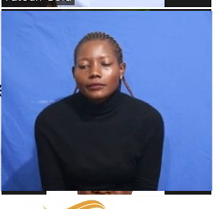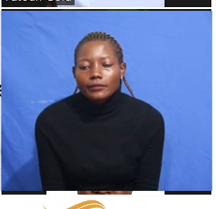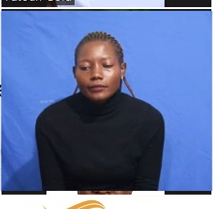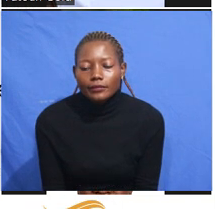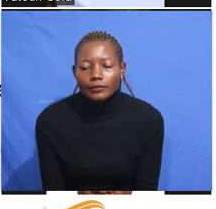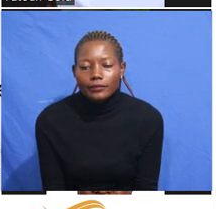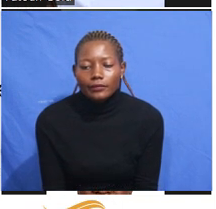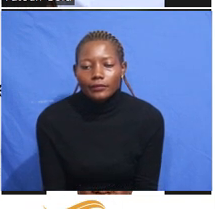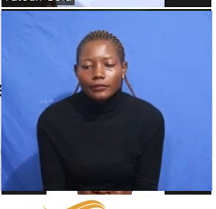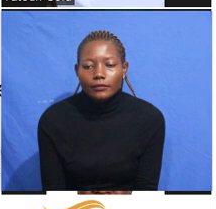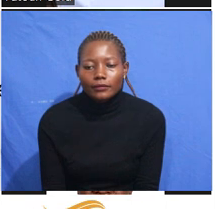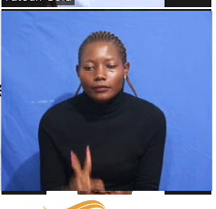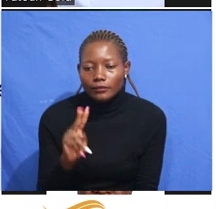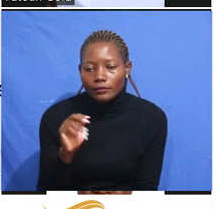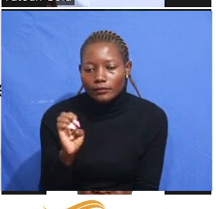Nervous system.